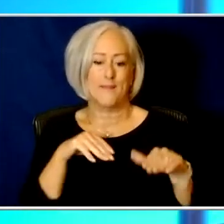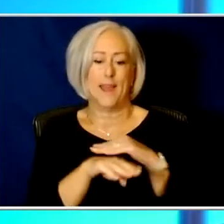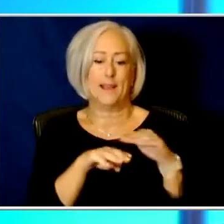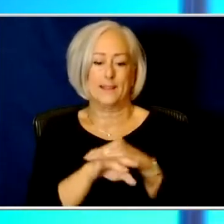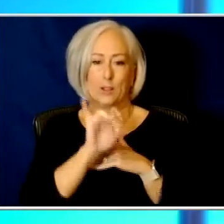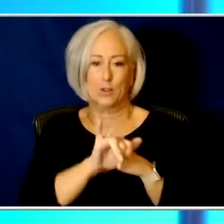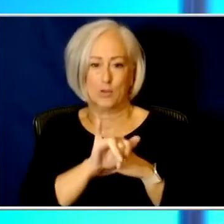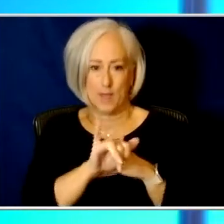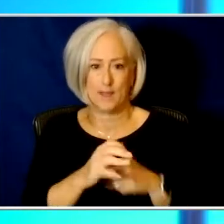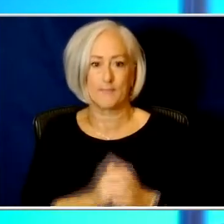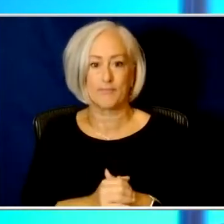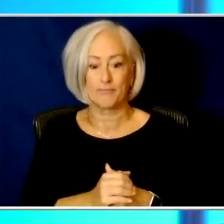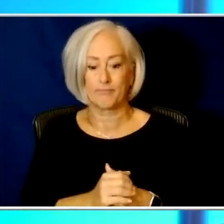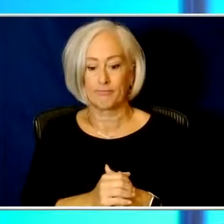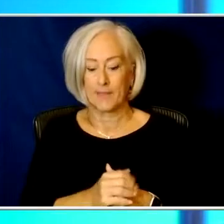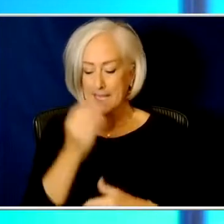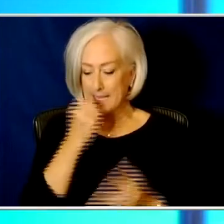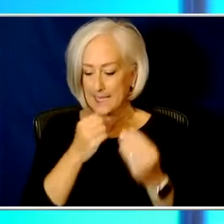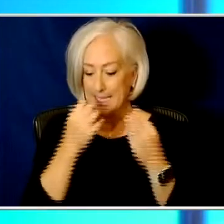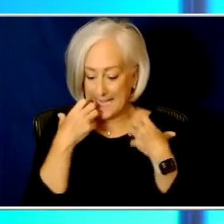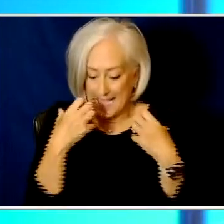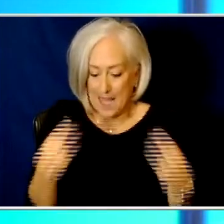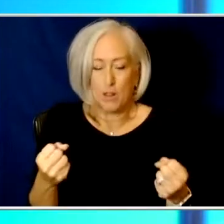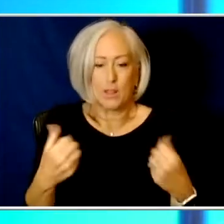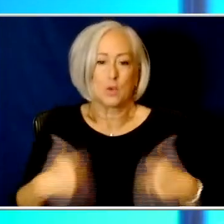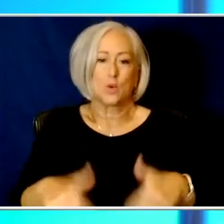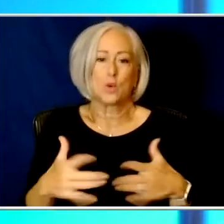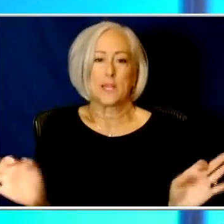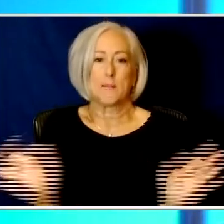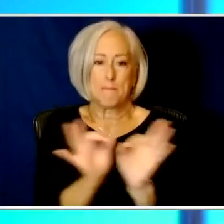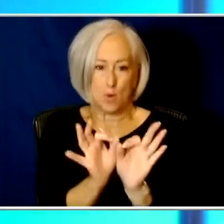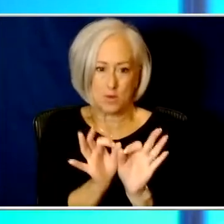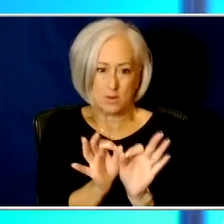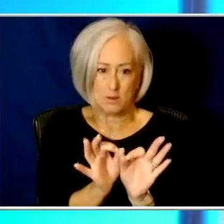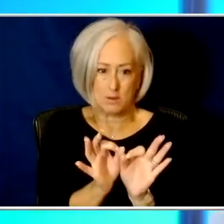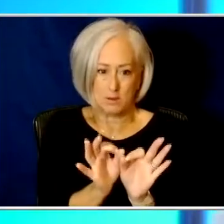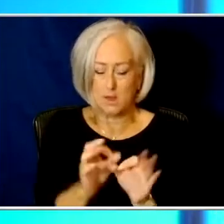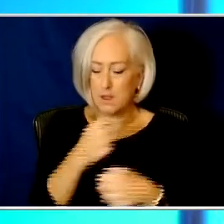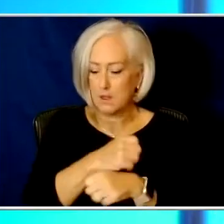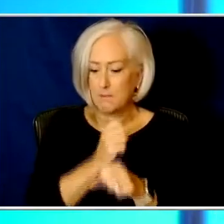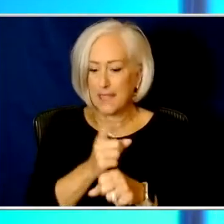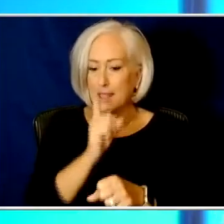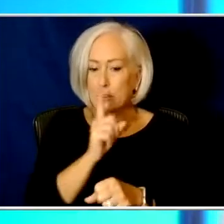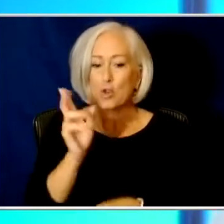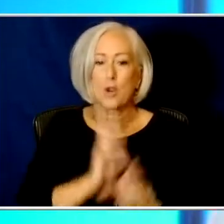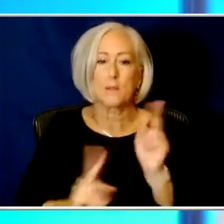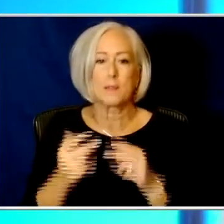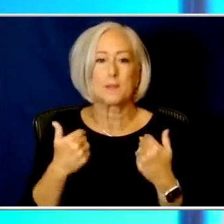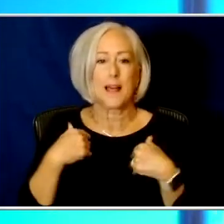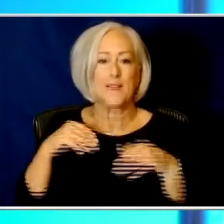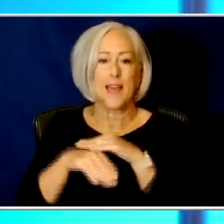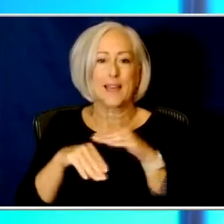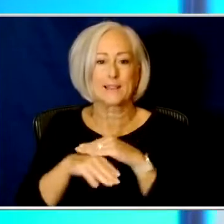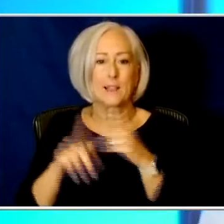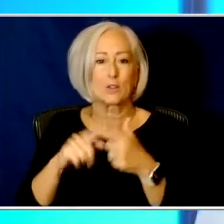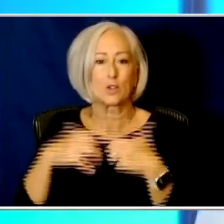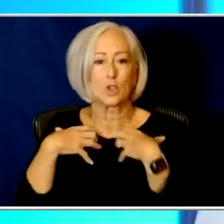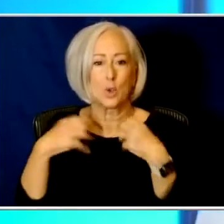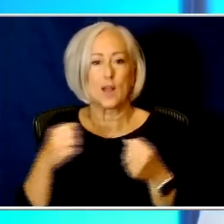healthy, very important, but making sure that individuals have access to healthy food and having access